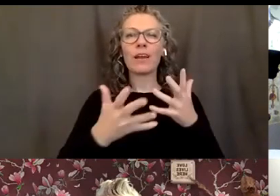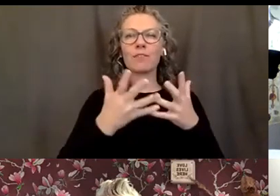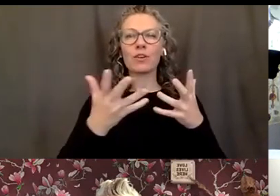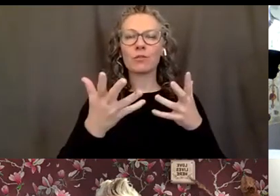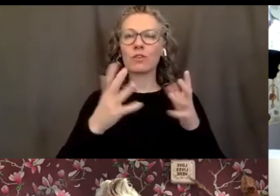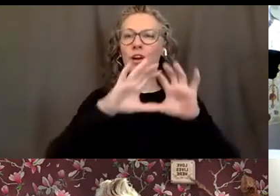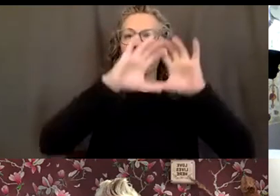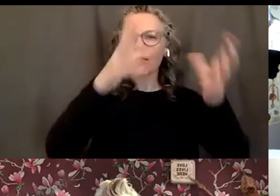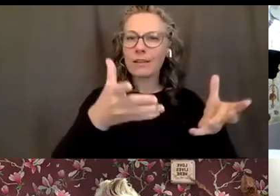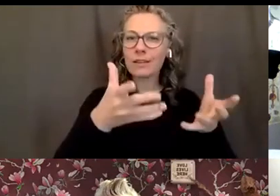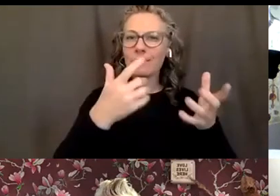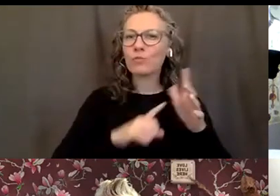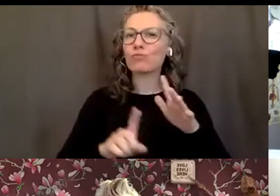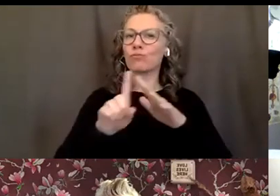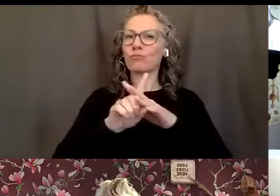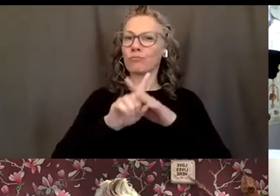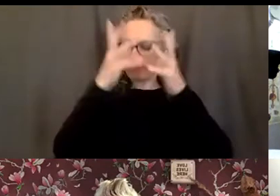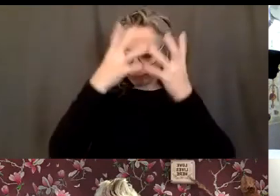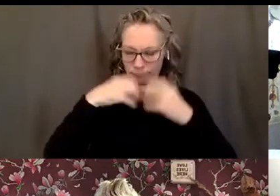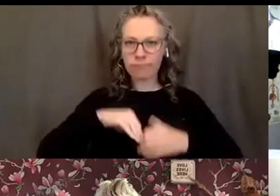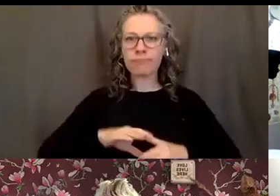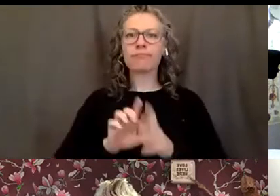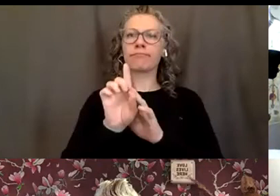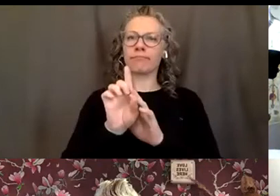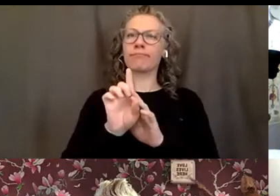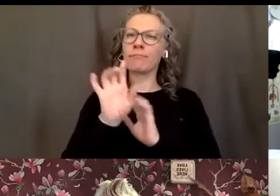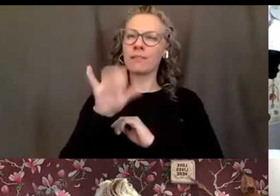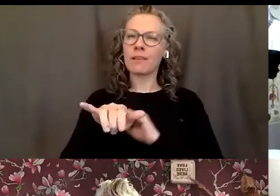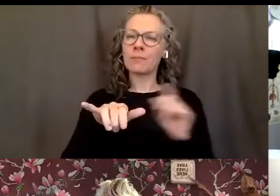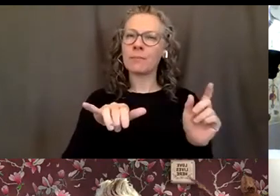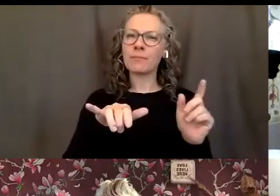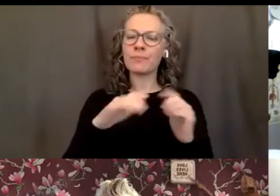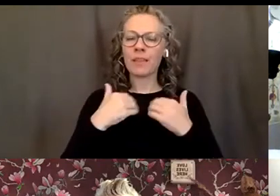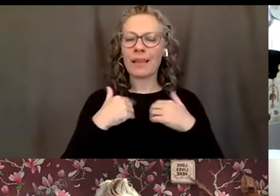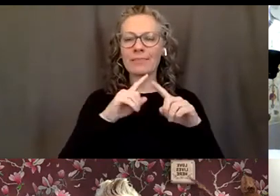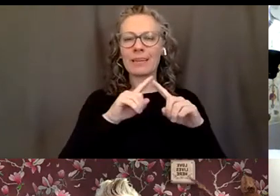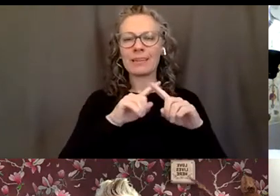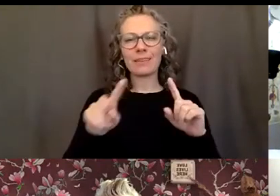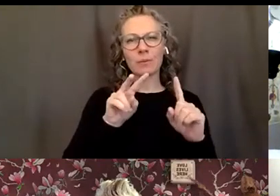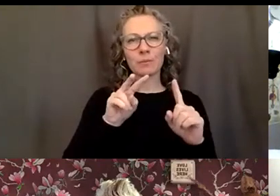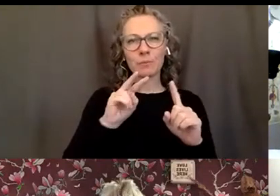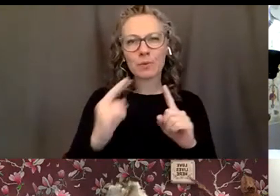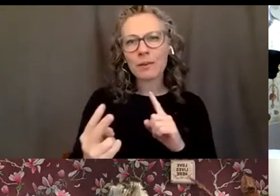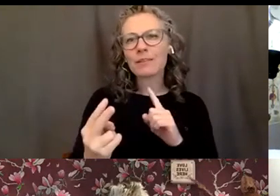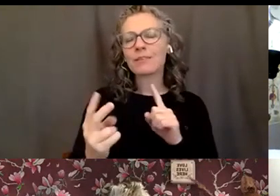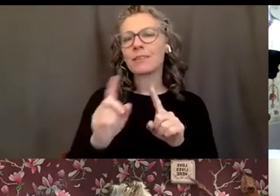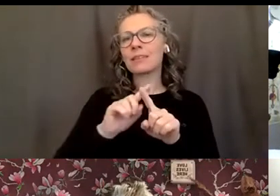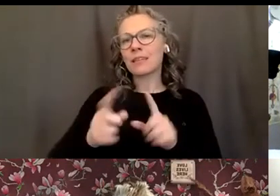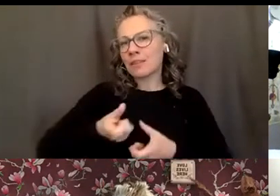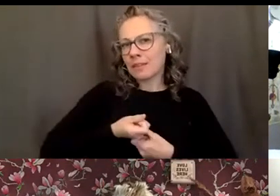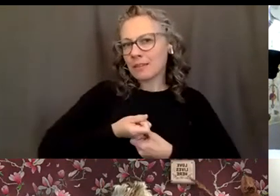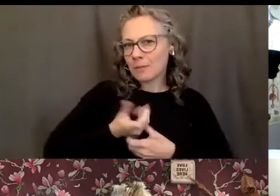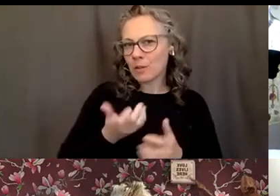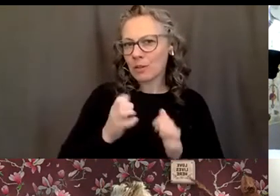incarnated as, you're going to have different viewpoints and different expressions of who